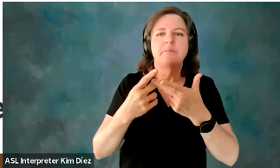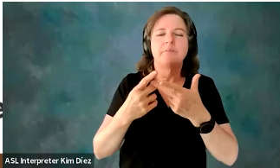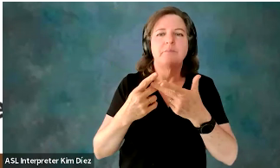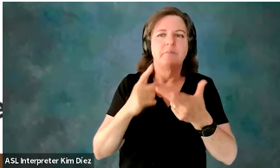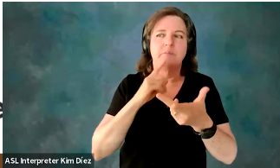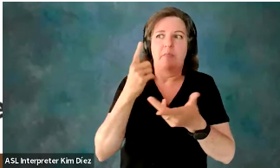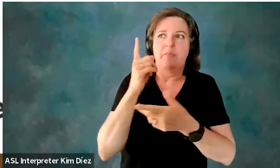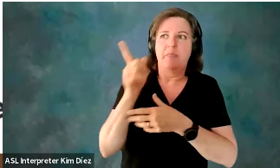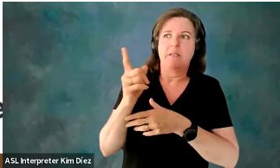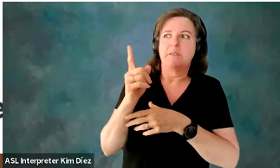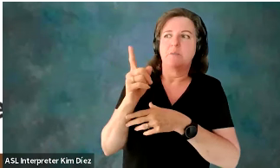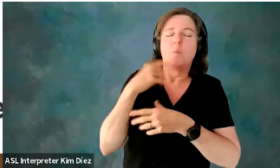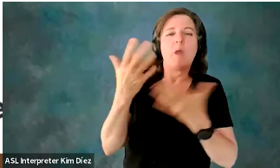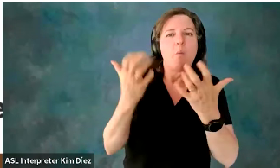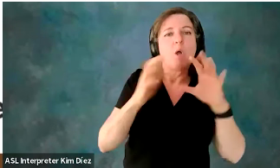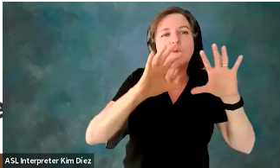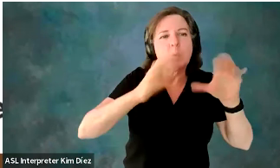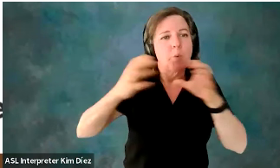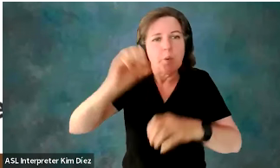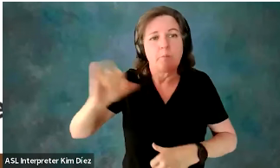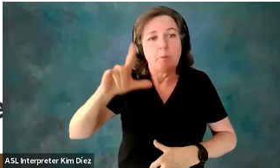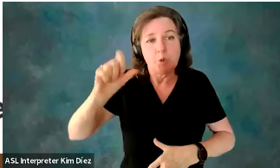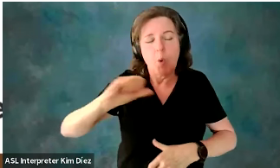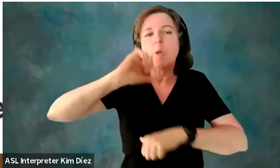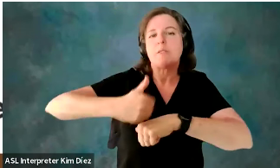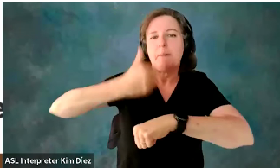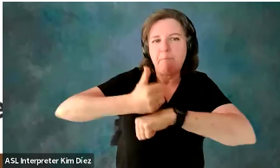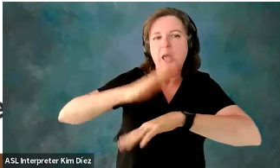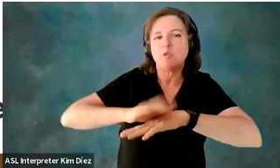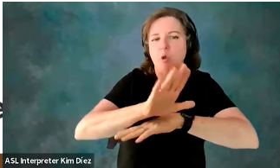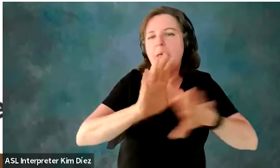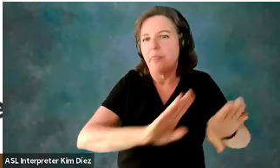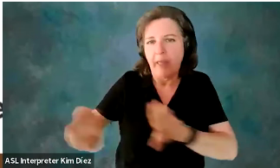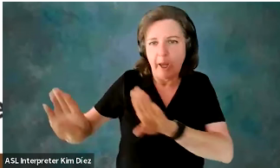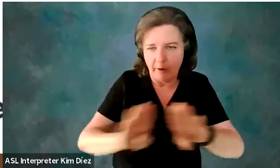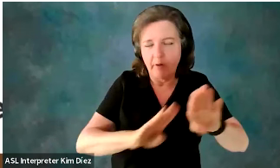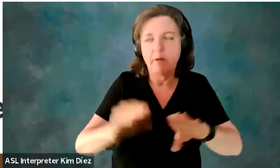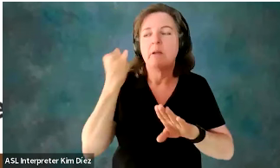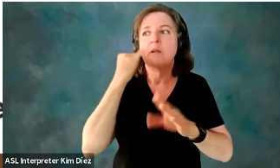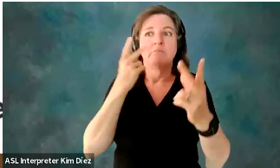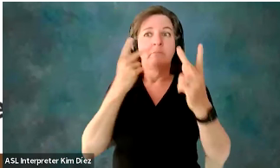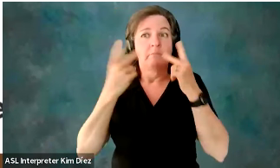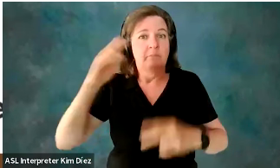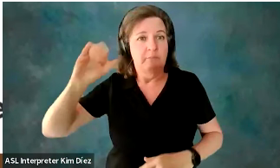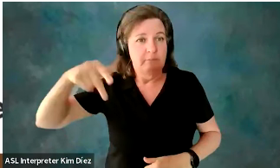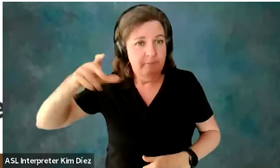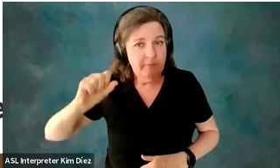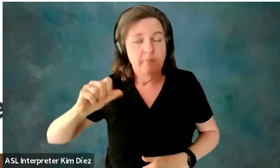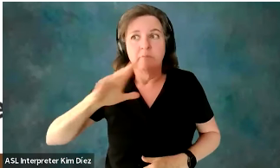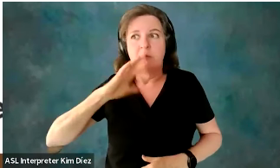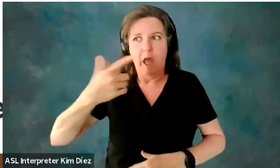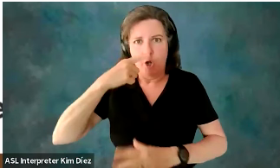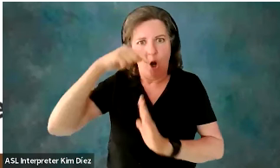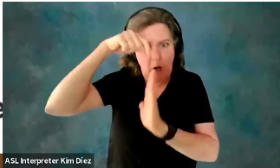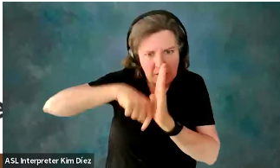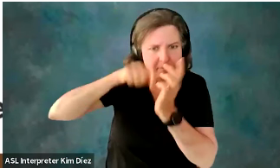we want to group the soils that behave similarly, because if we have maps that are too